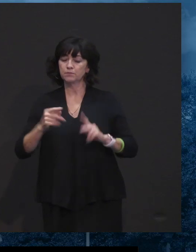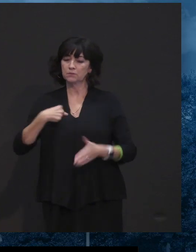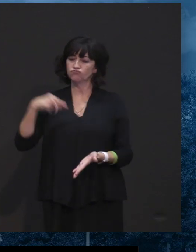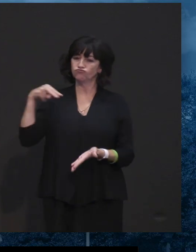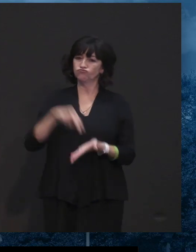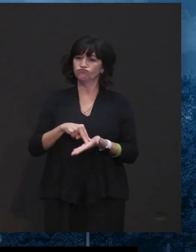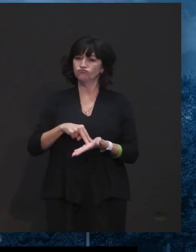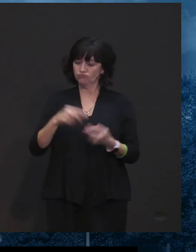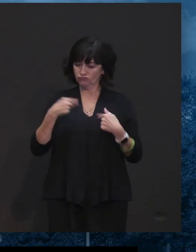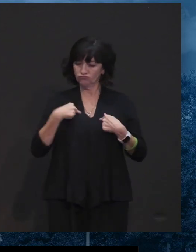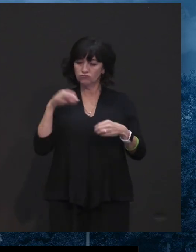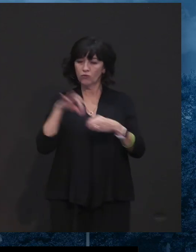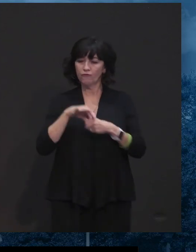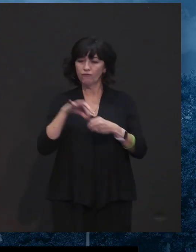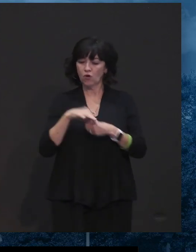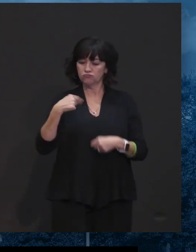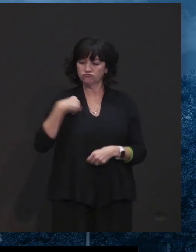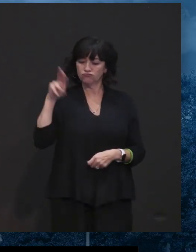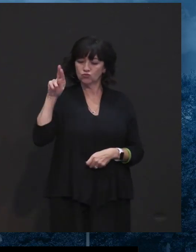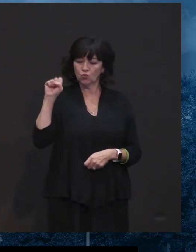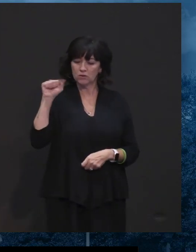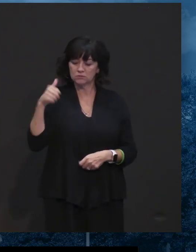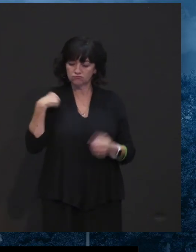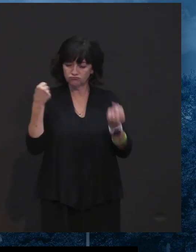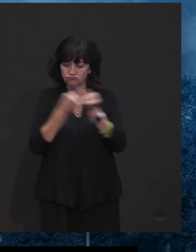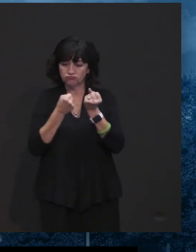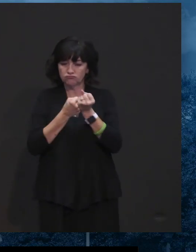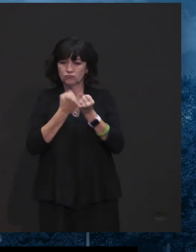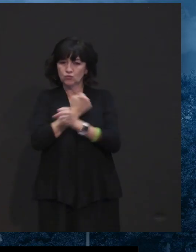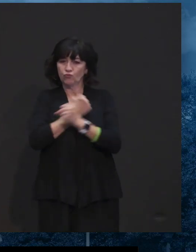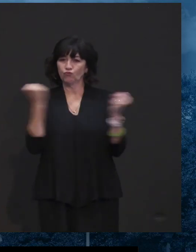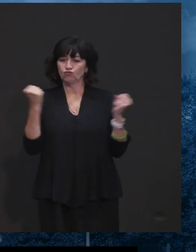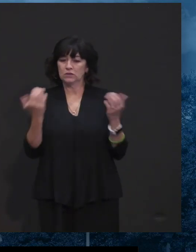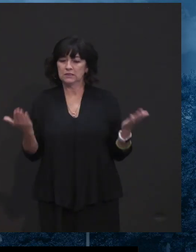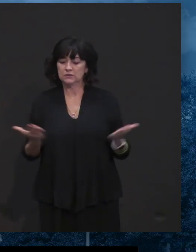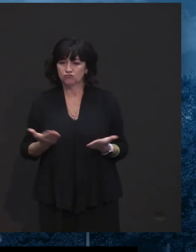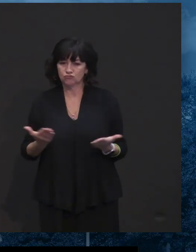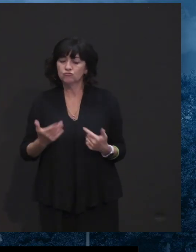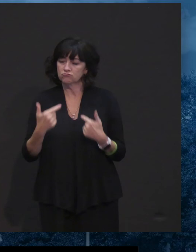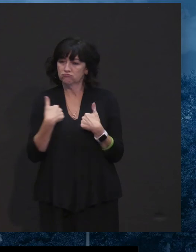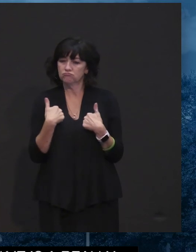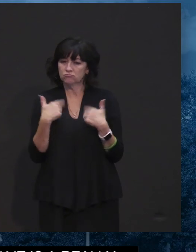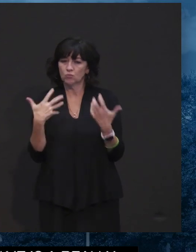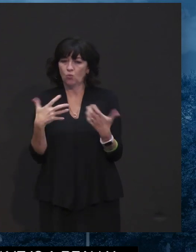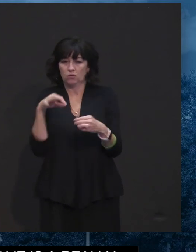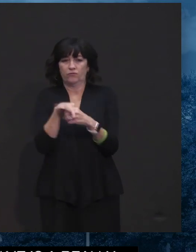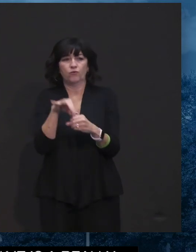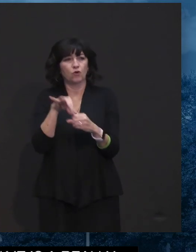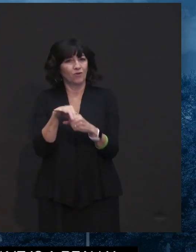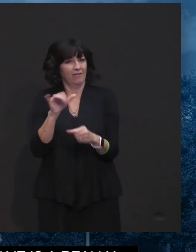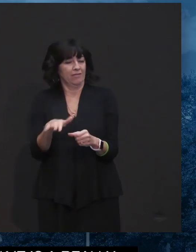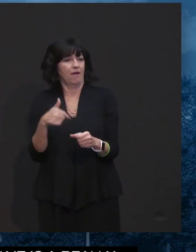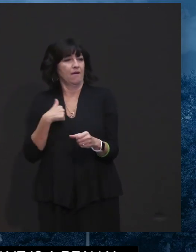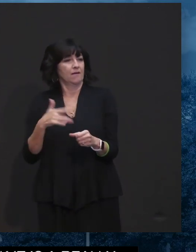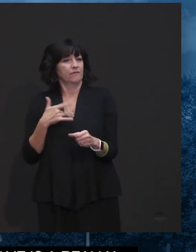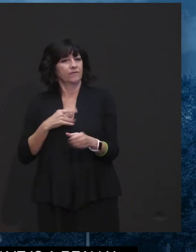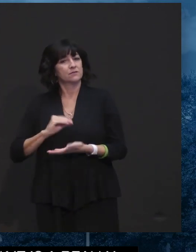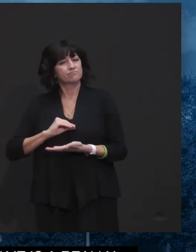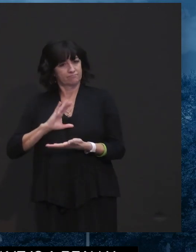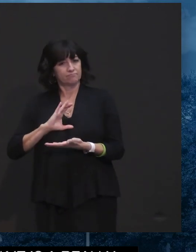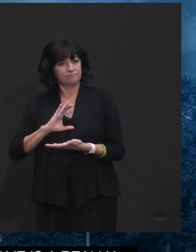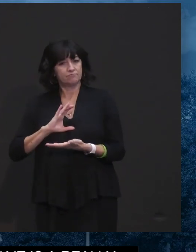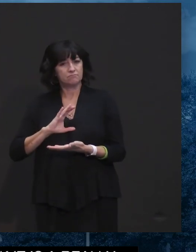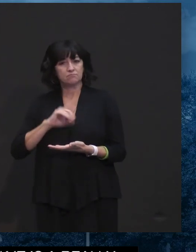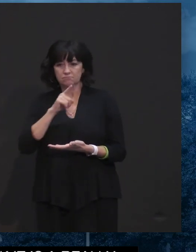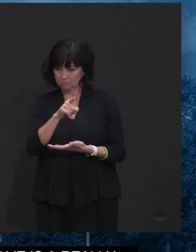whatever political inspiration that person had. They were just determined to be there,